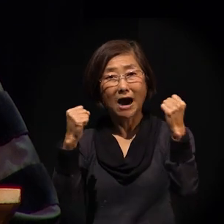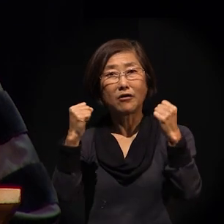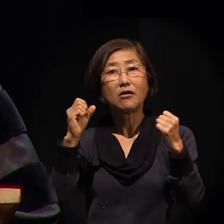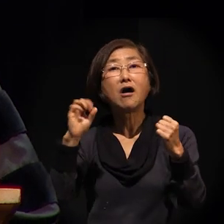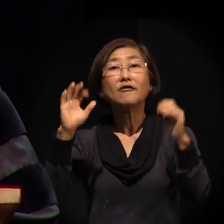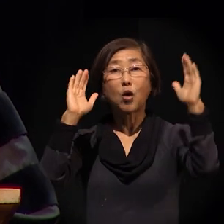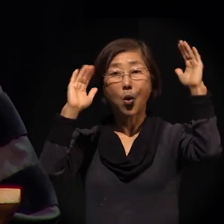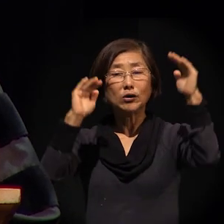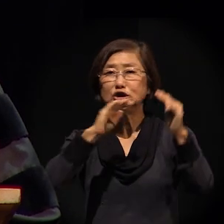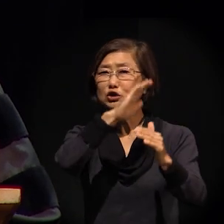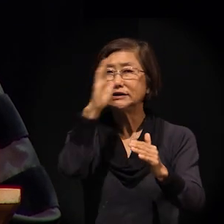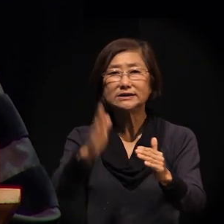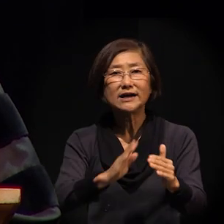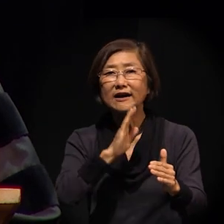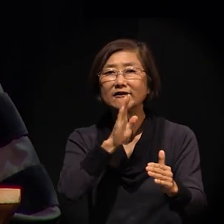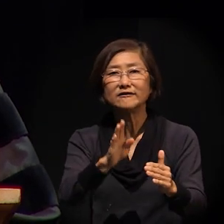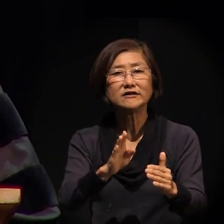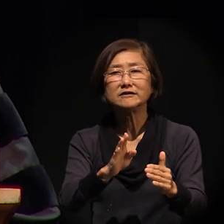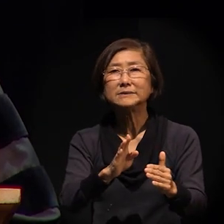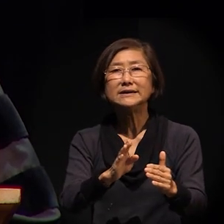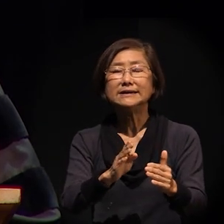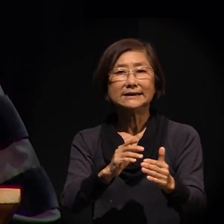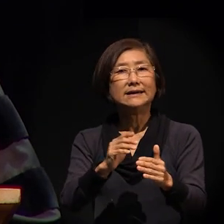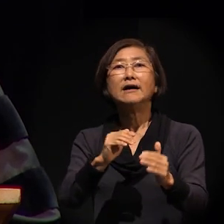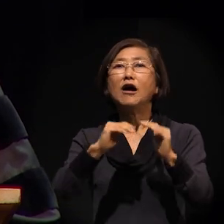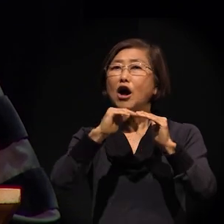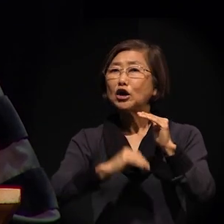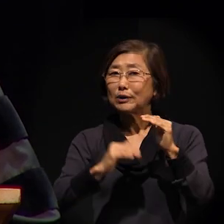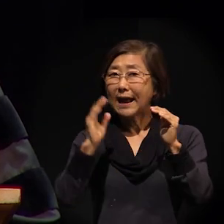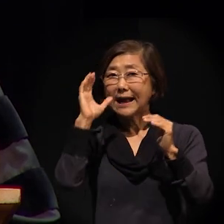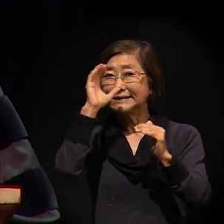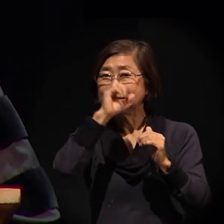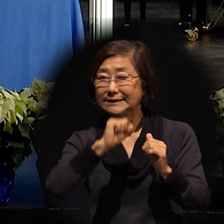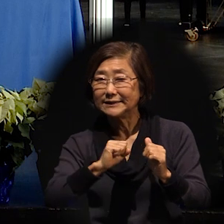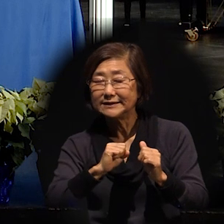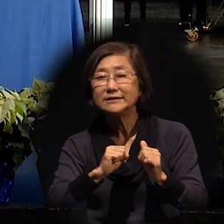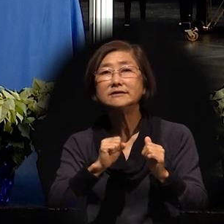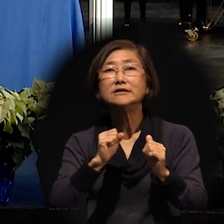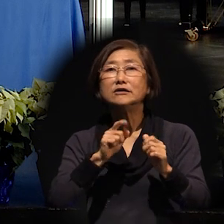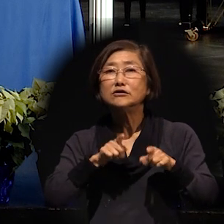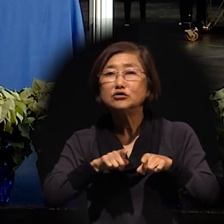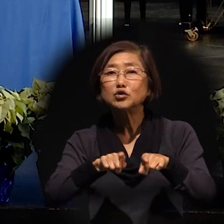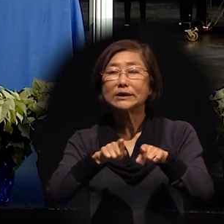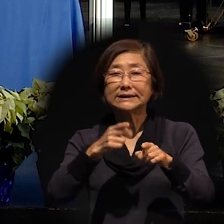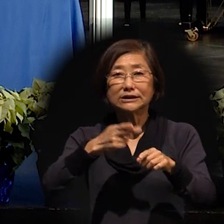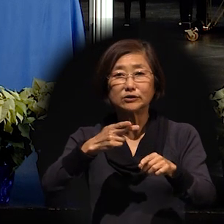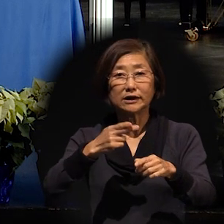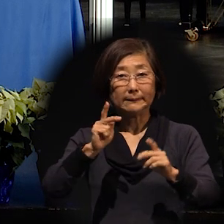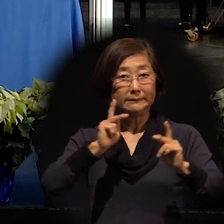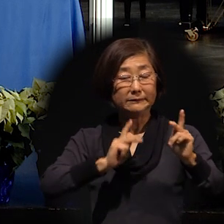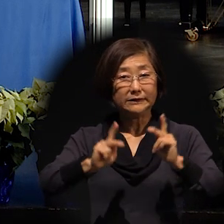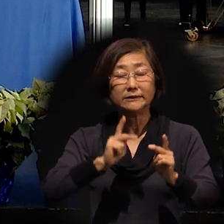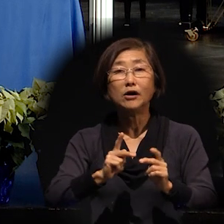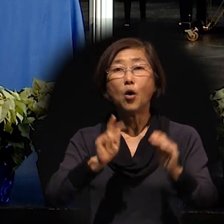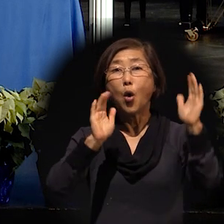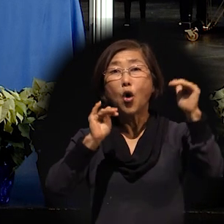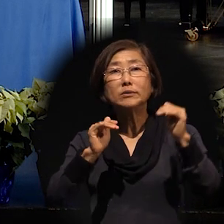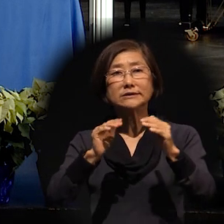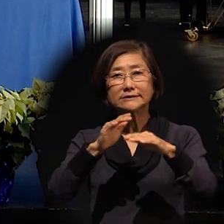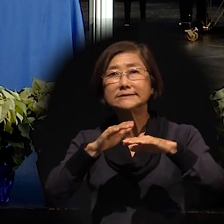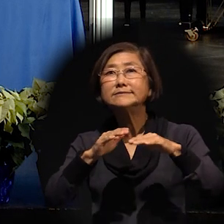The power of hope should never be underestimated. Throughout the history of human